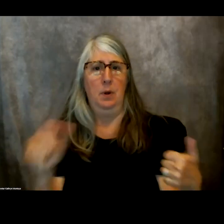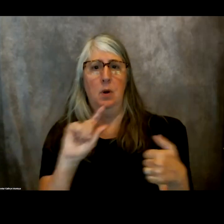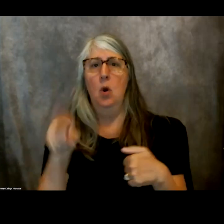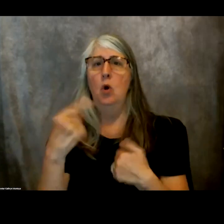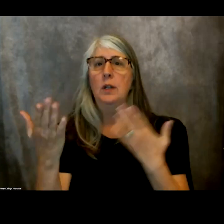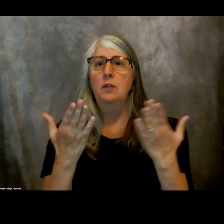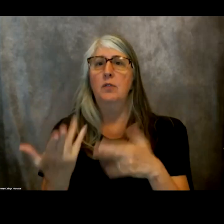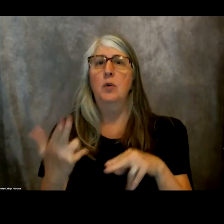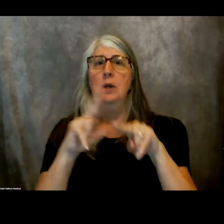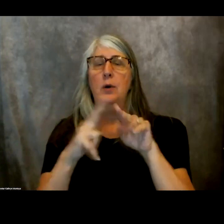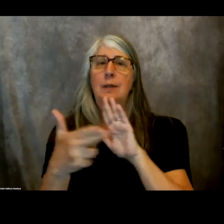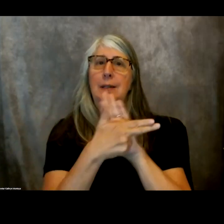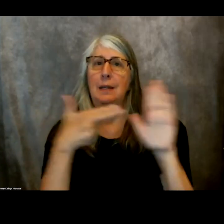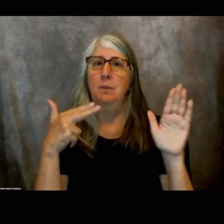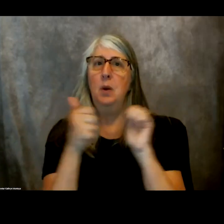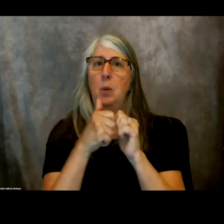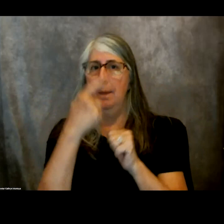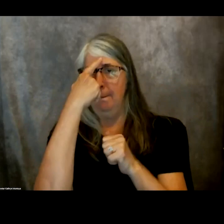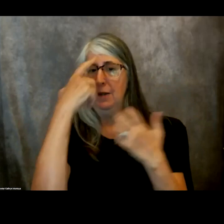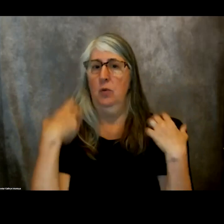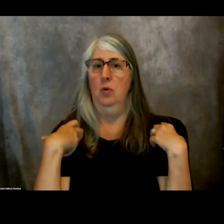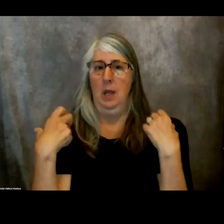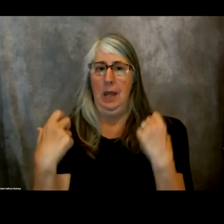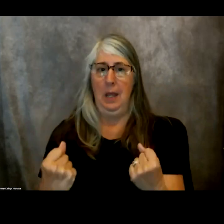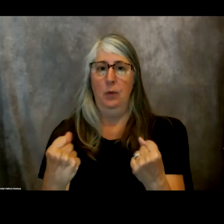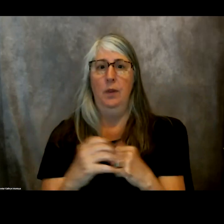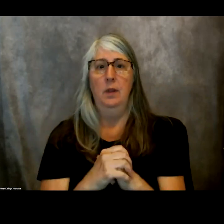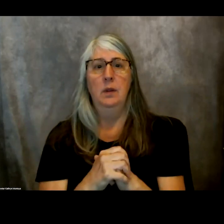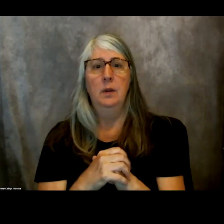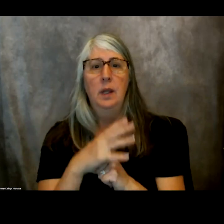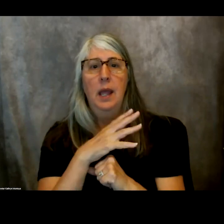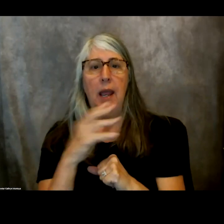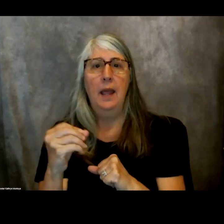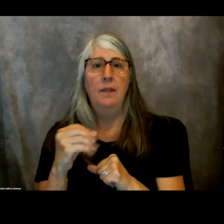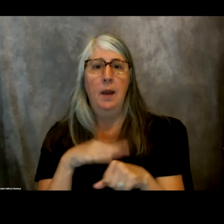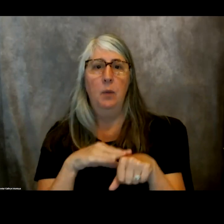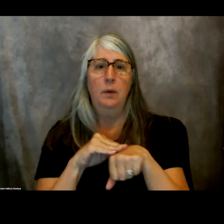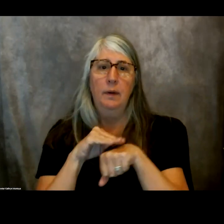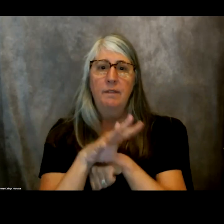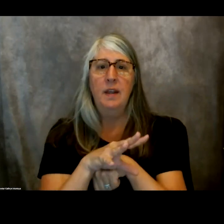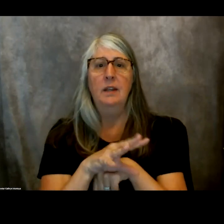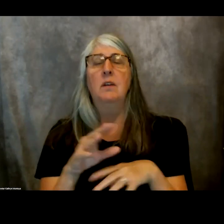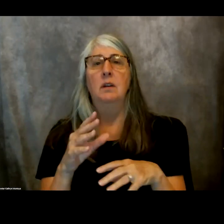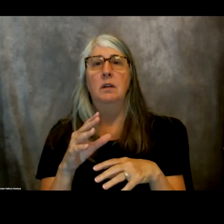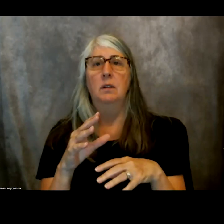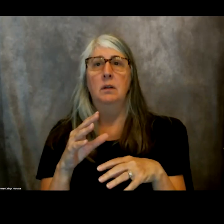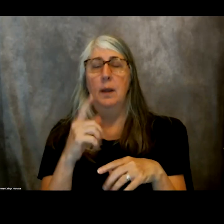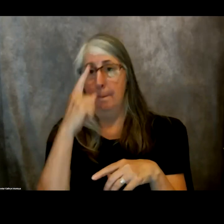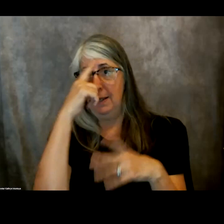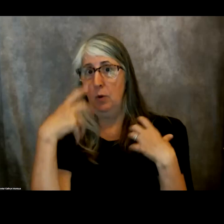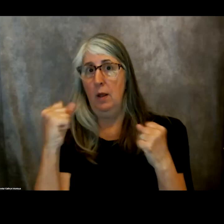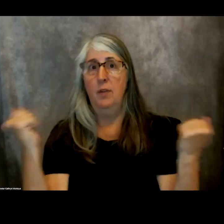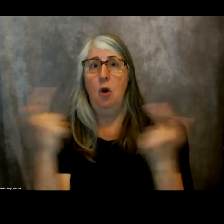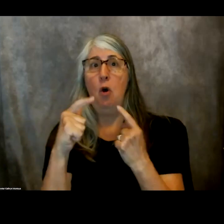increase stigma around mental health. It differentiates between mental health and overall health. And health plans argue that they